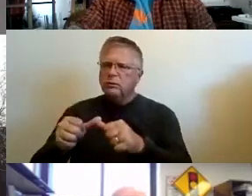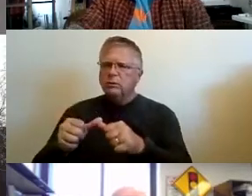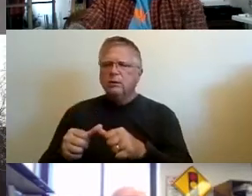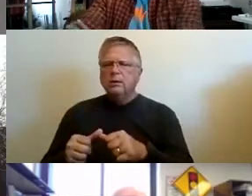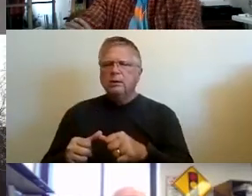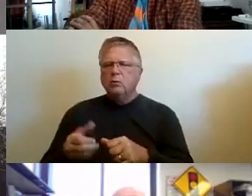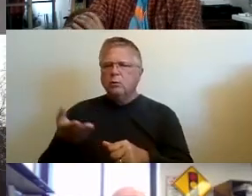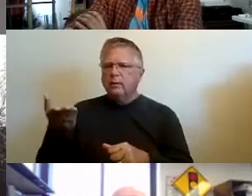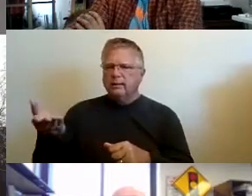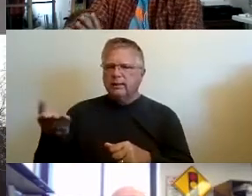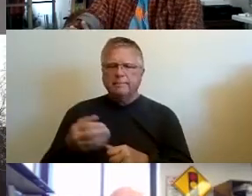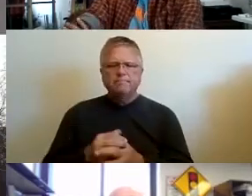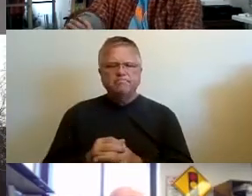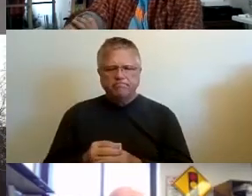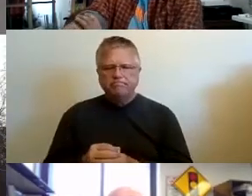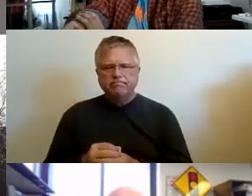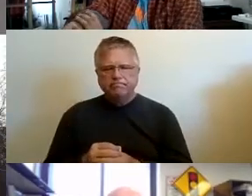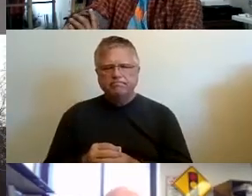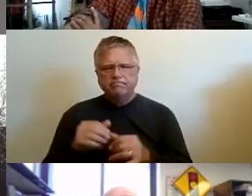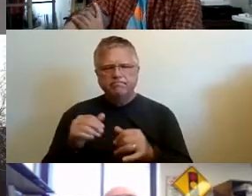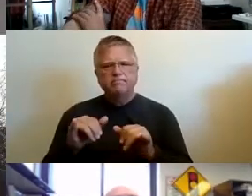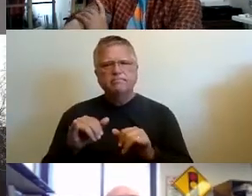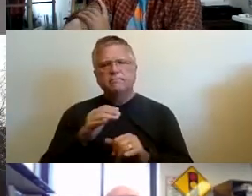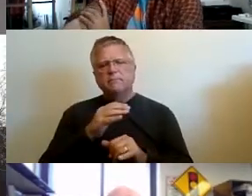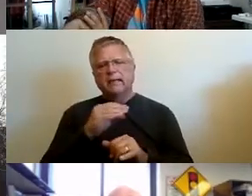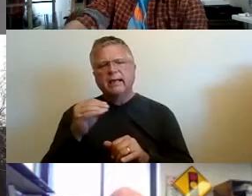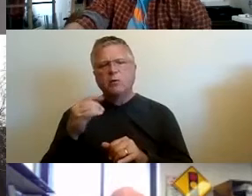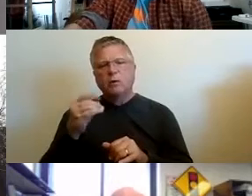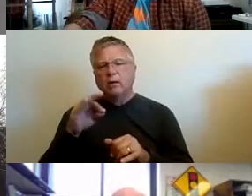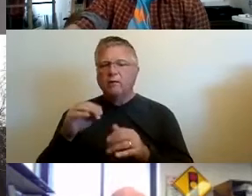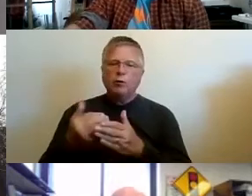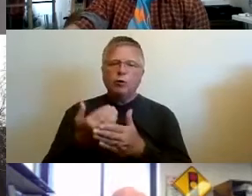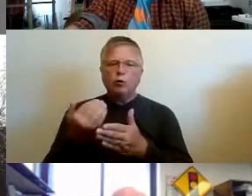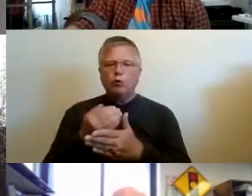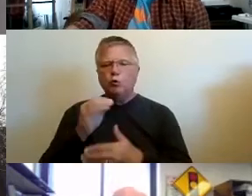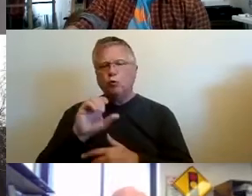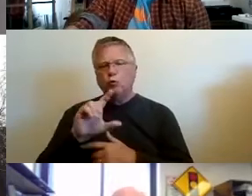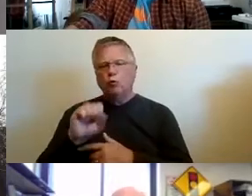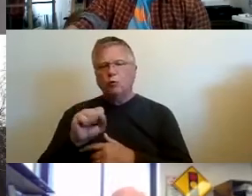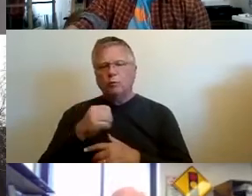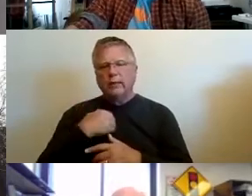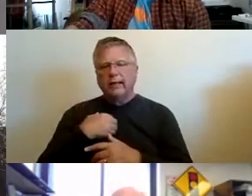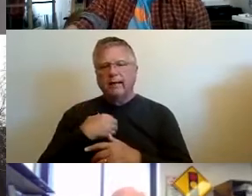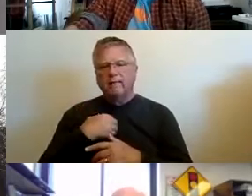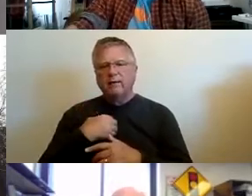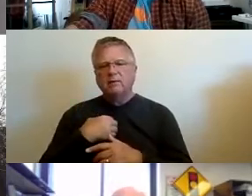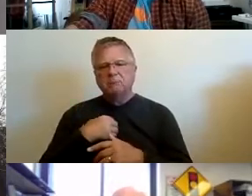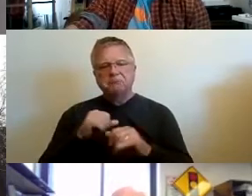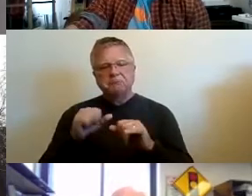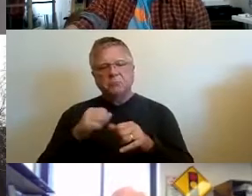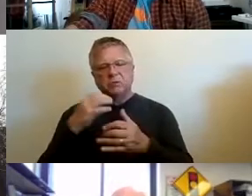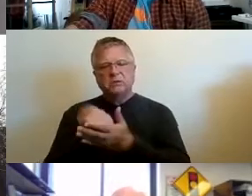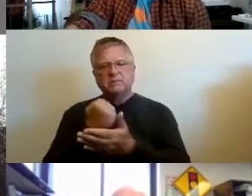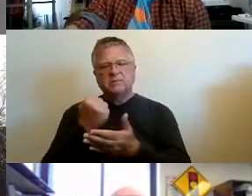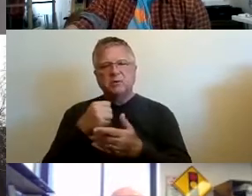itself. To that last end, one of the new tools that we have in our toolbox that we are putting out around